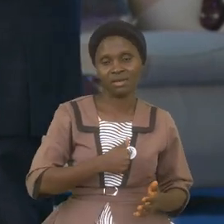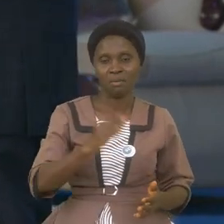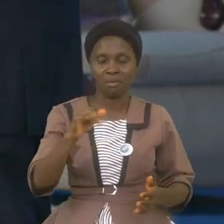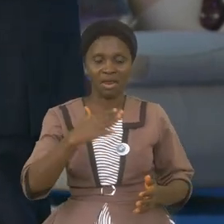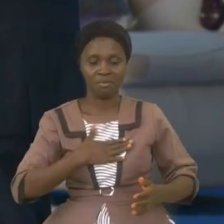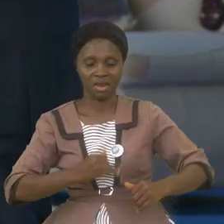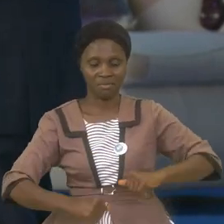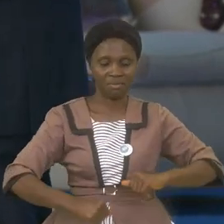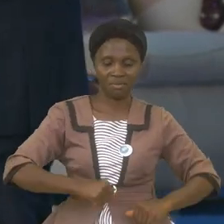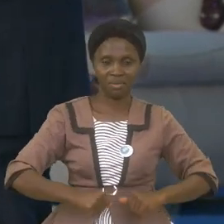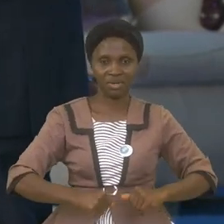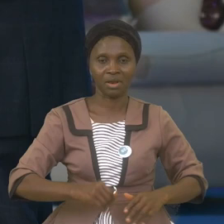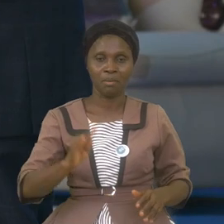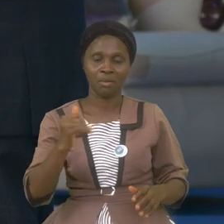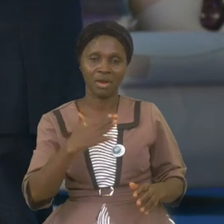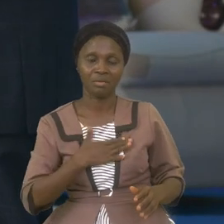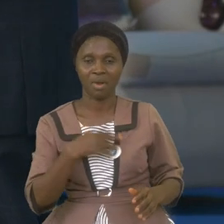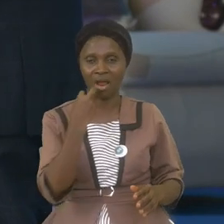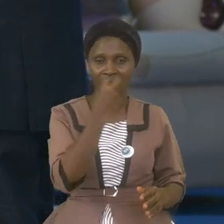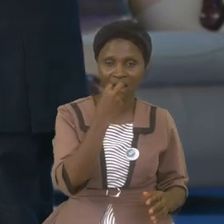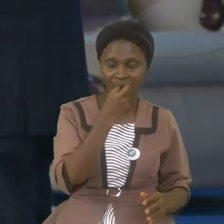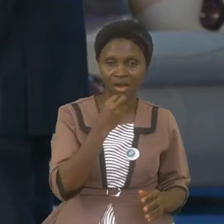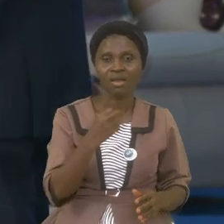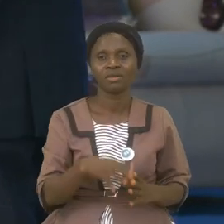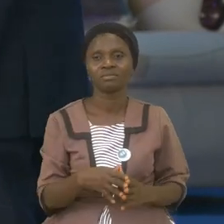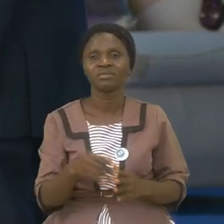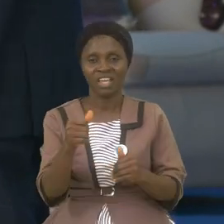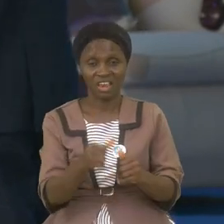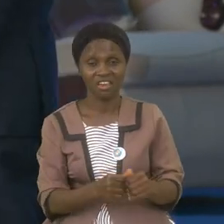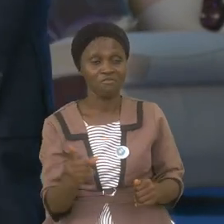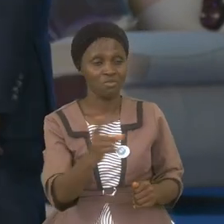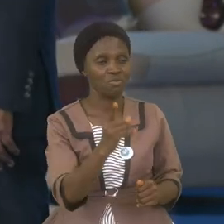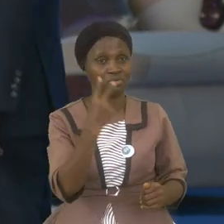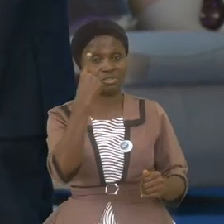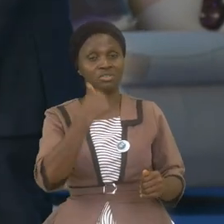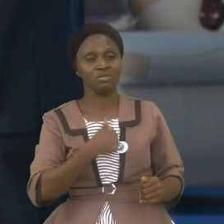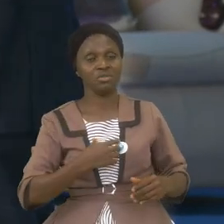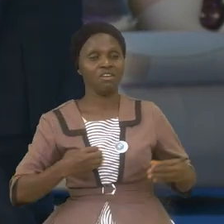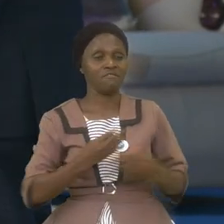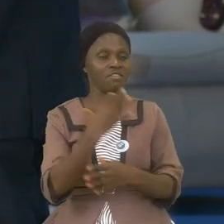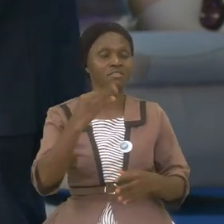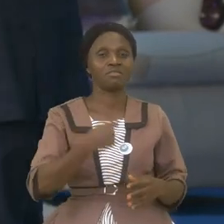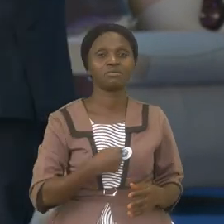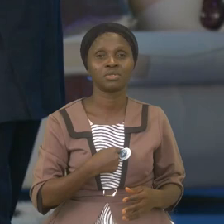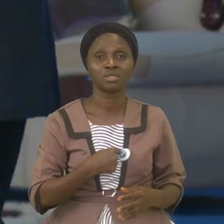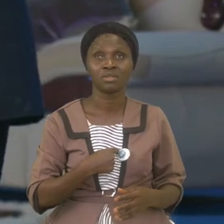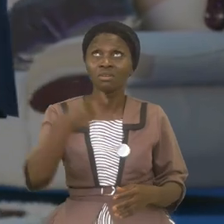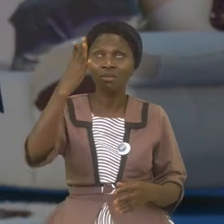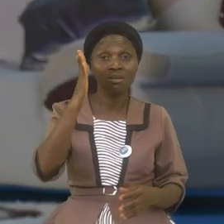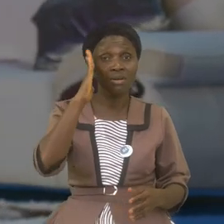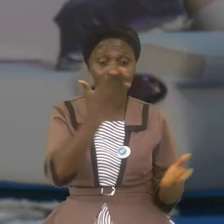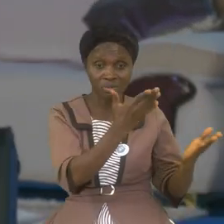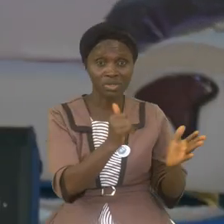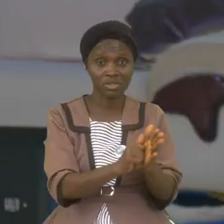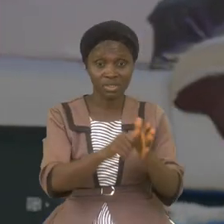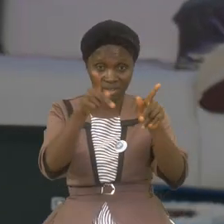my boasting, by my utterances. Everybody will be afraid of me. God will bring such a person down. But if you